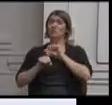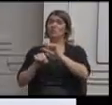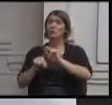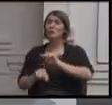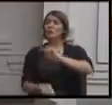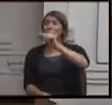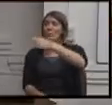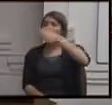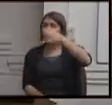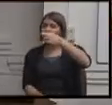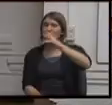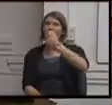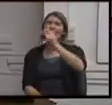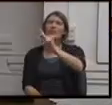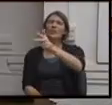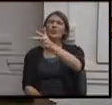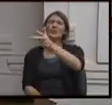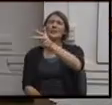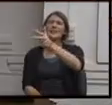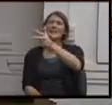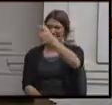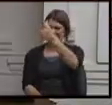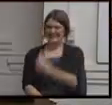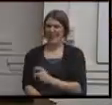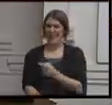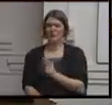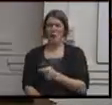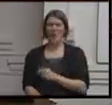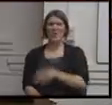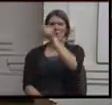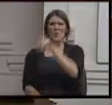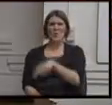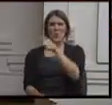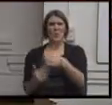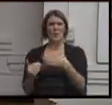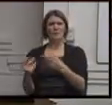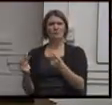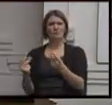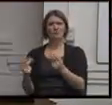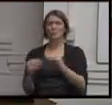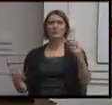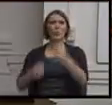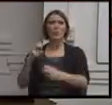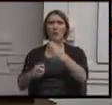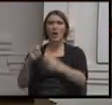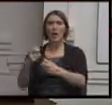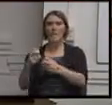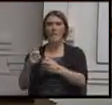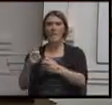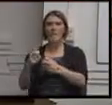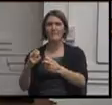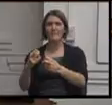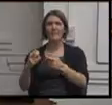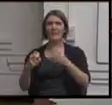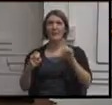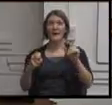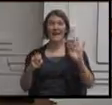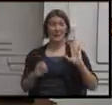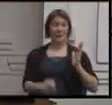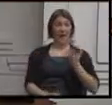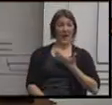north and the south parts of town very effectively and very efficiently. If Station 2 is not